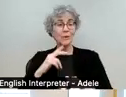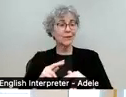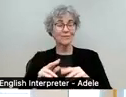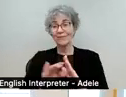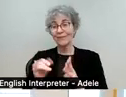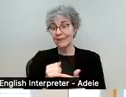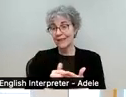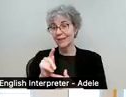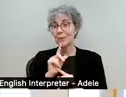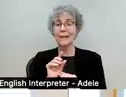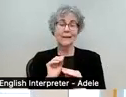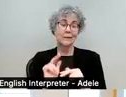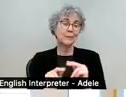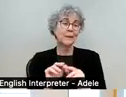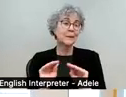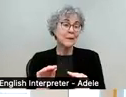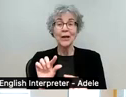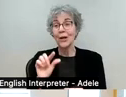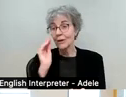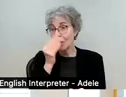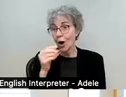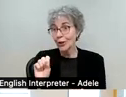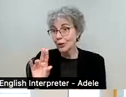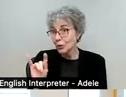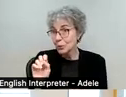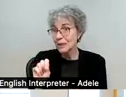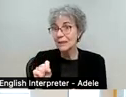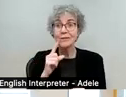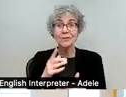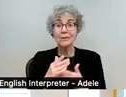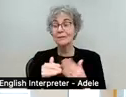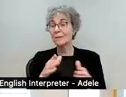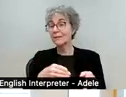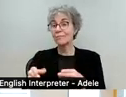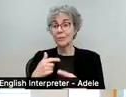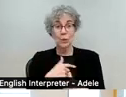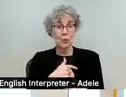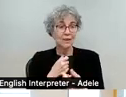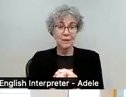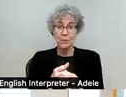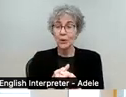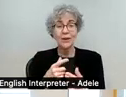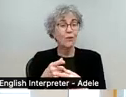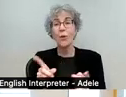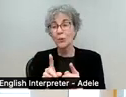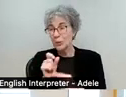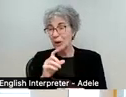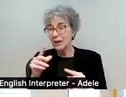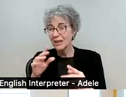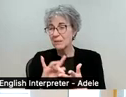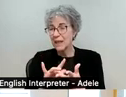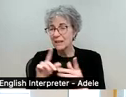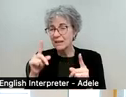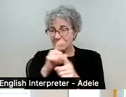or features that we'd like, including garden suites for some of the individuals we support that are medically complex. We've